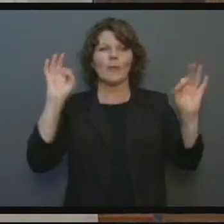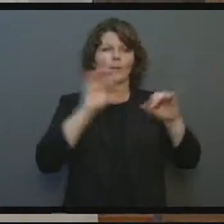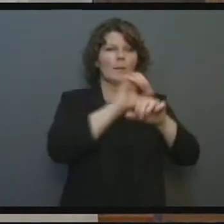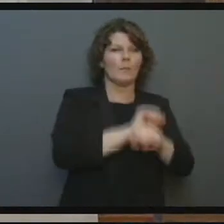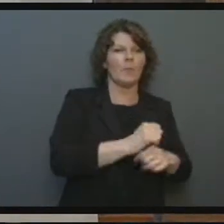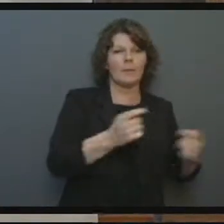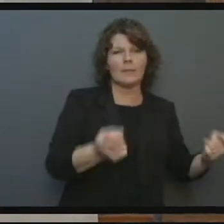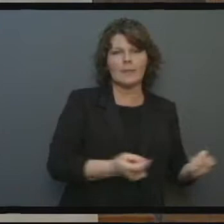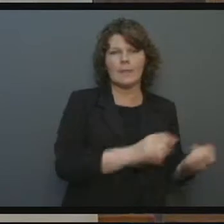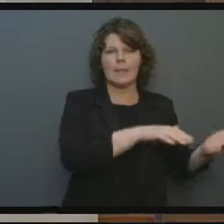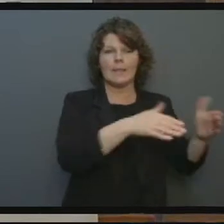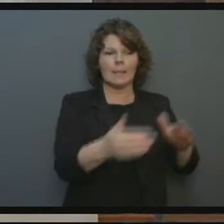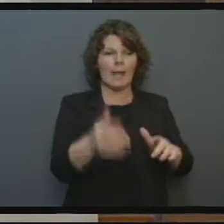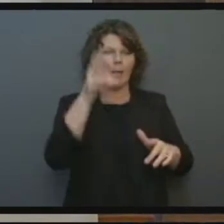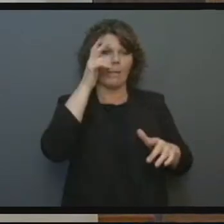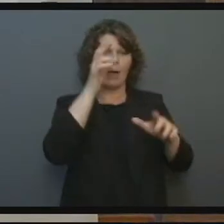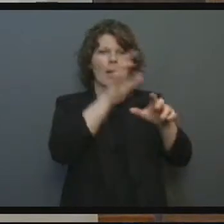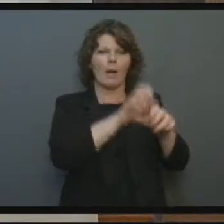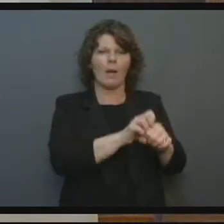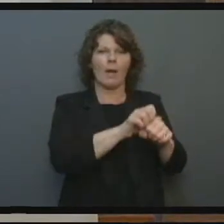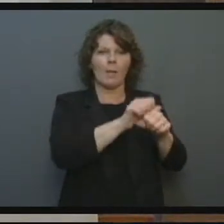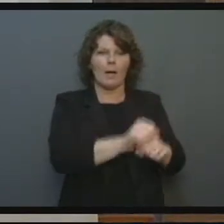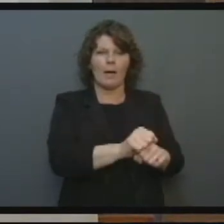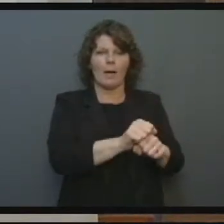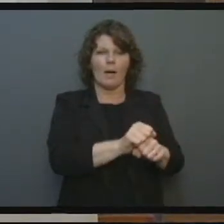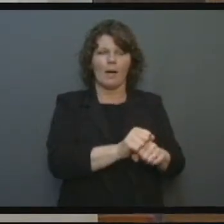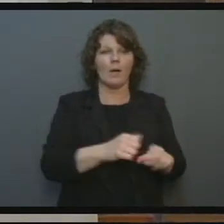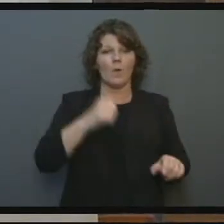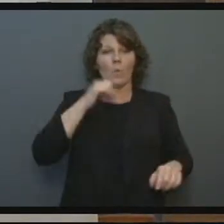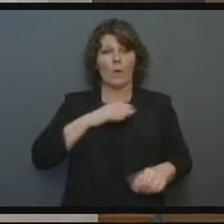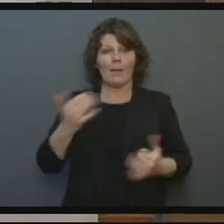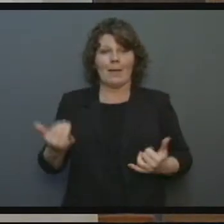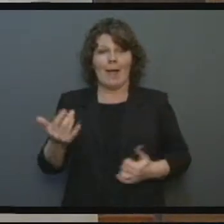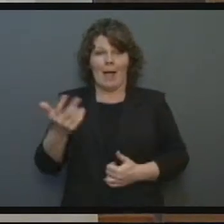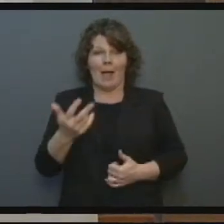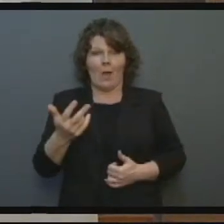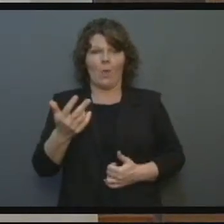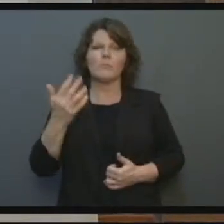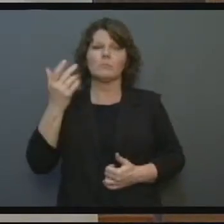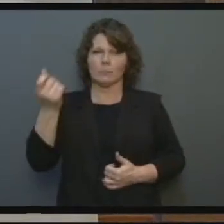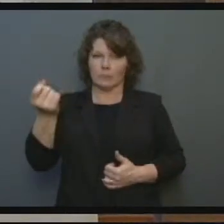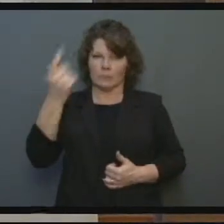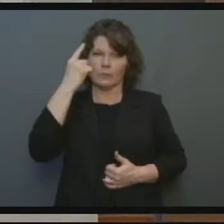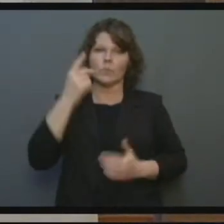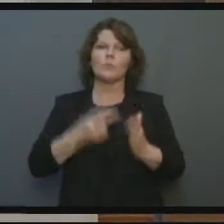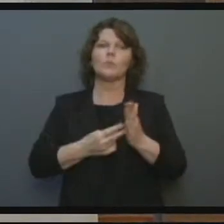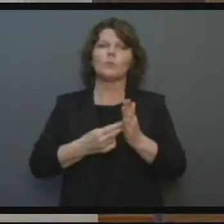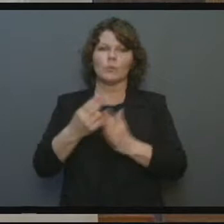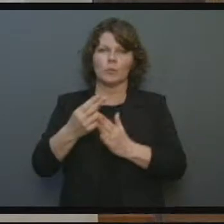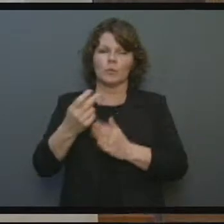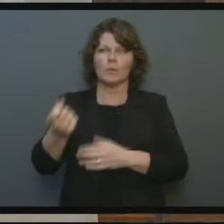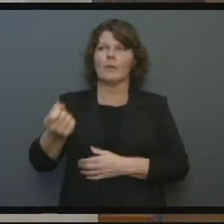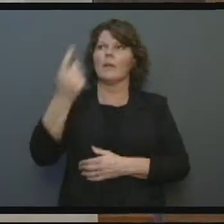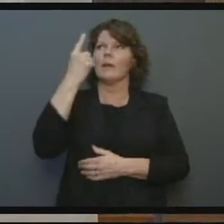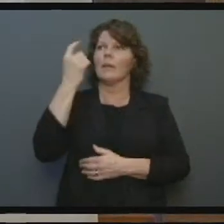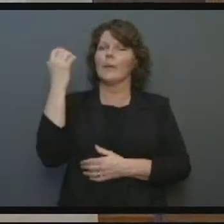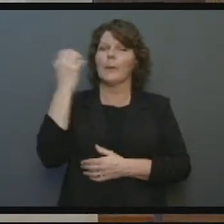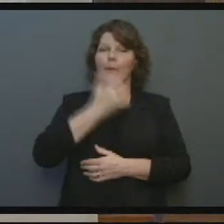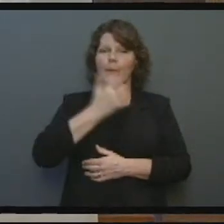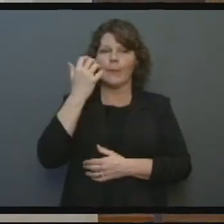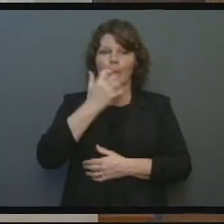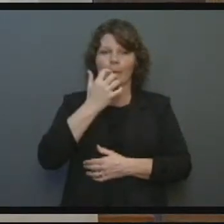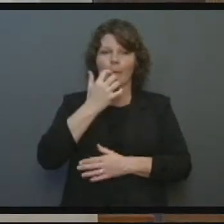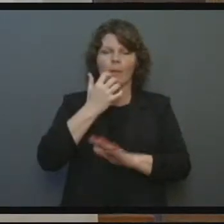sin, death, and the power of the devil. And the women now knew the truth. They finally got it. And